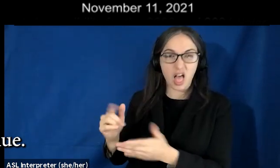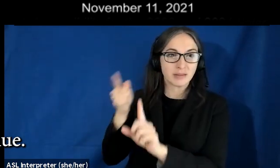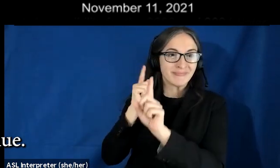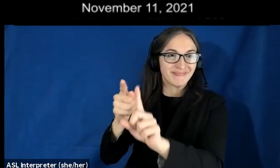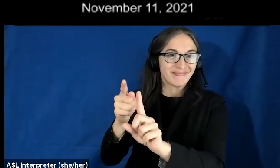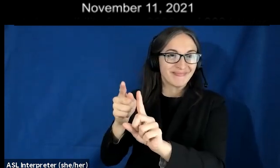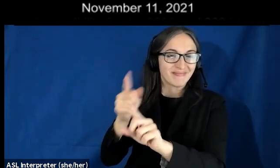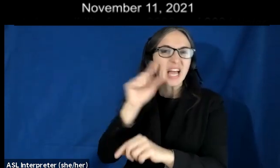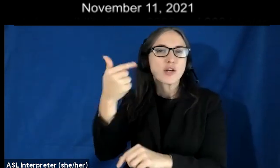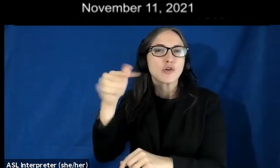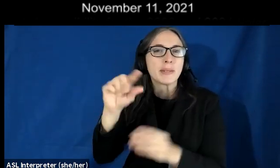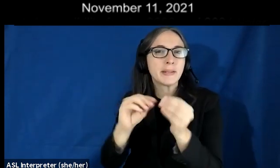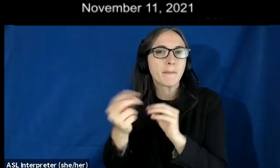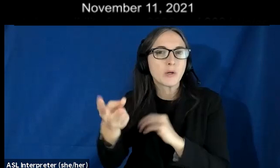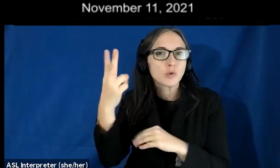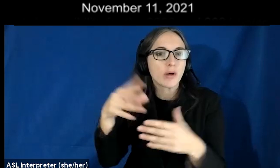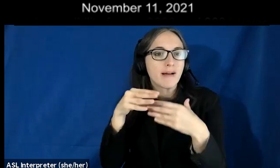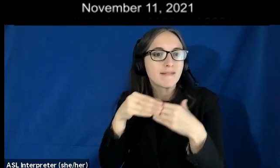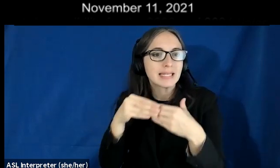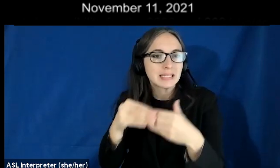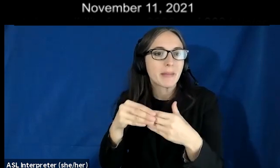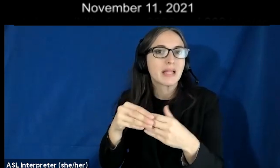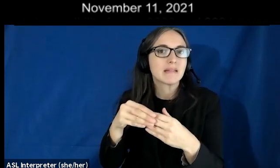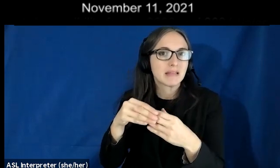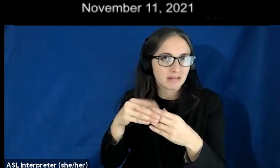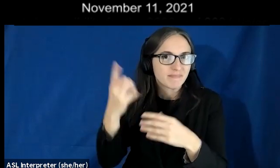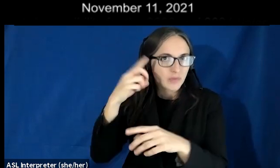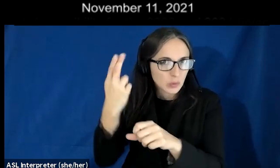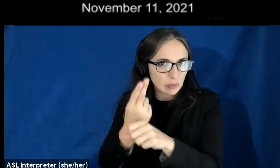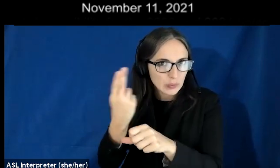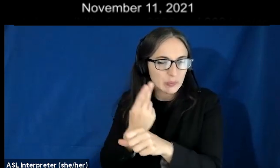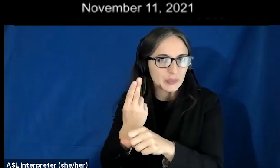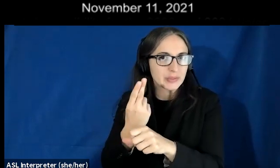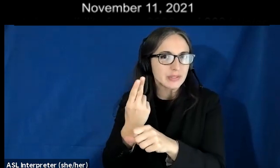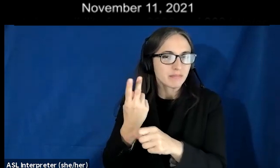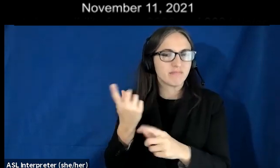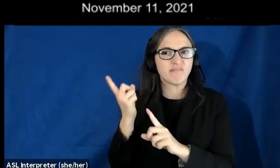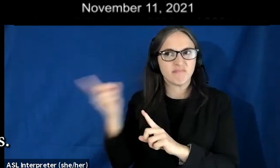in blue. I classify these principles.